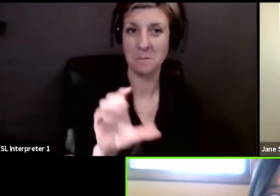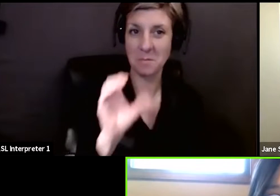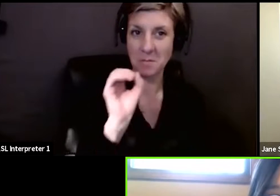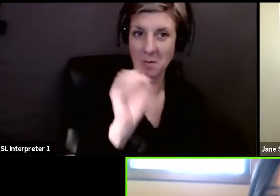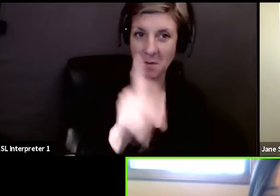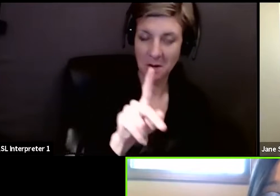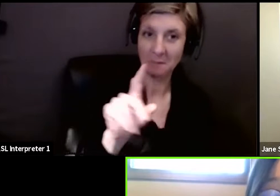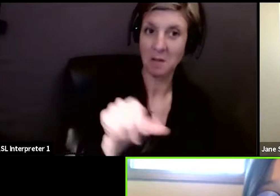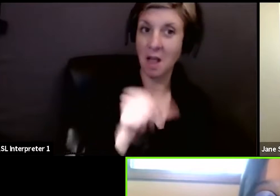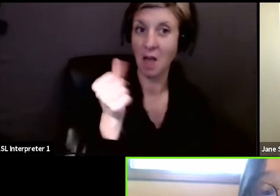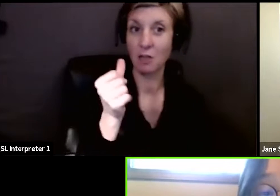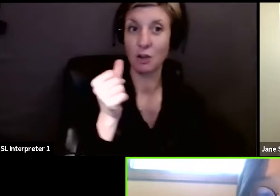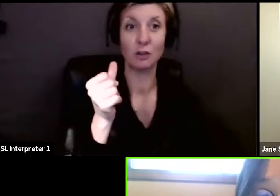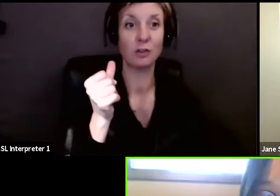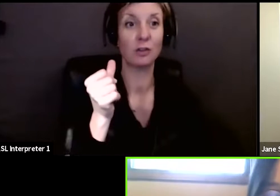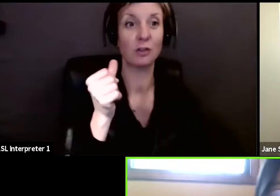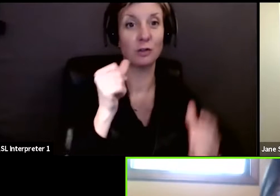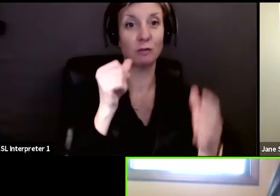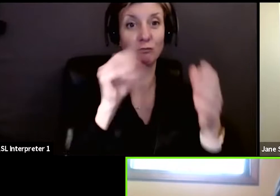of part 2.